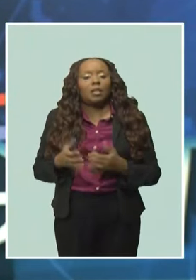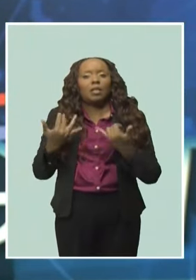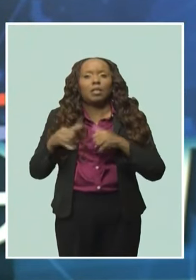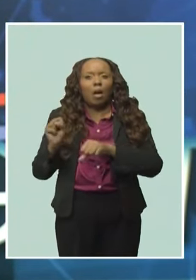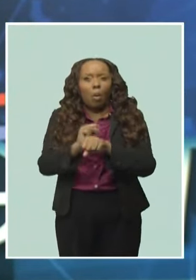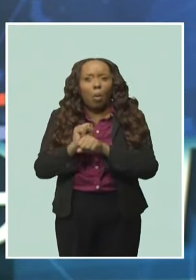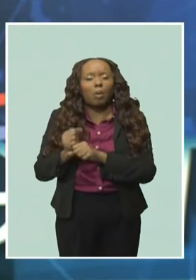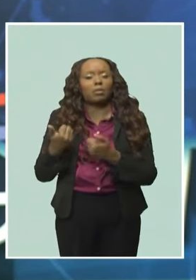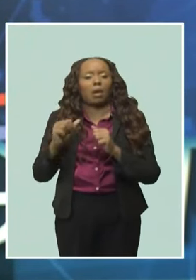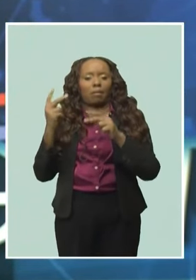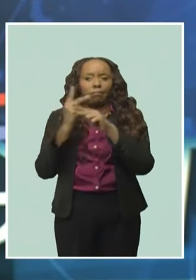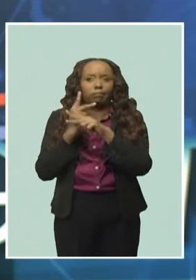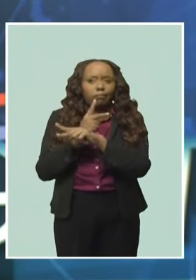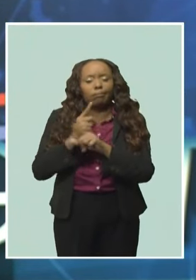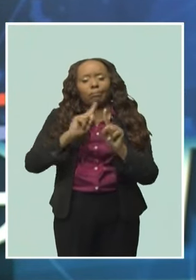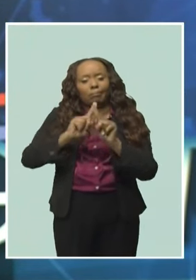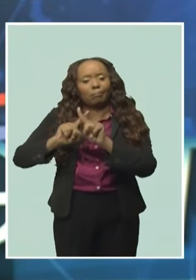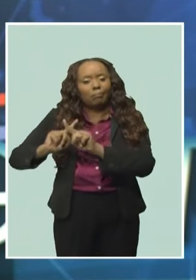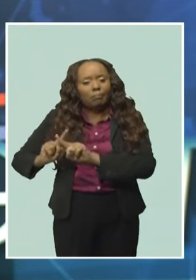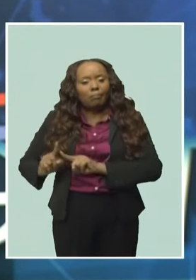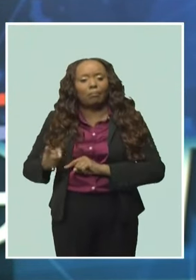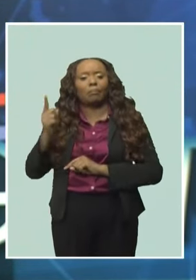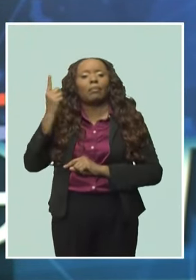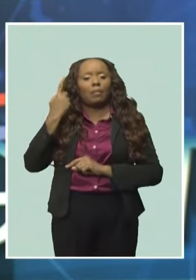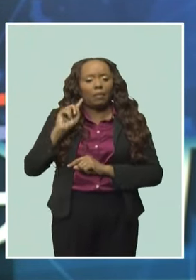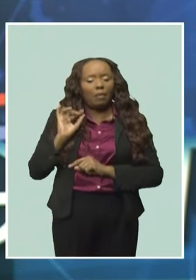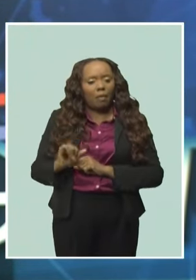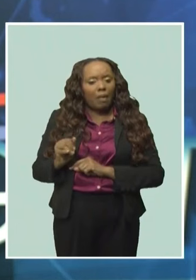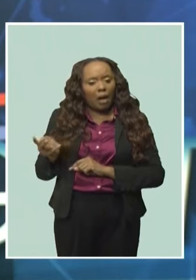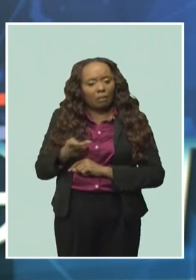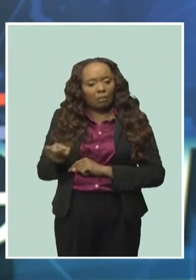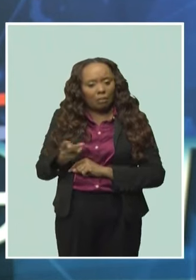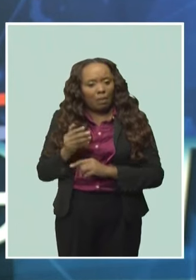Ms. Wiggin added that a number of areas are still being worked on.